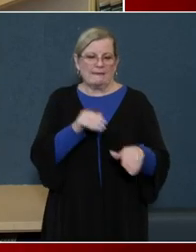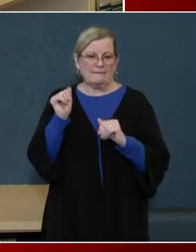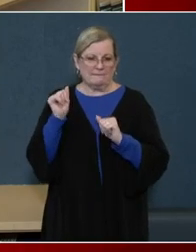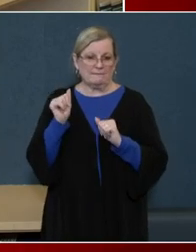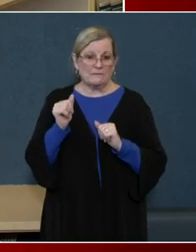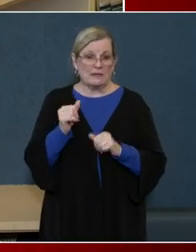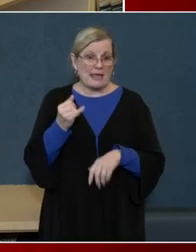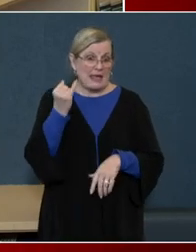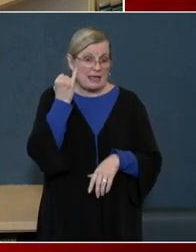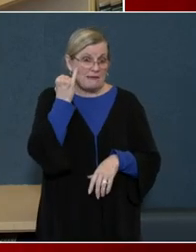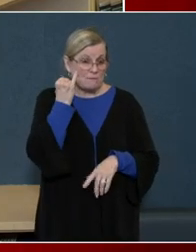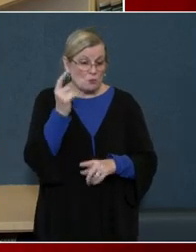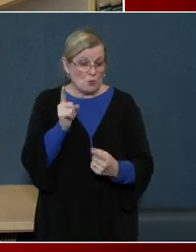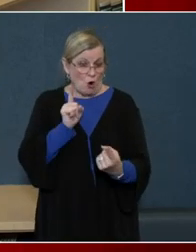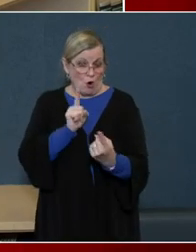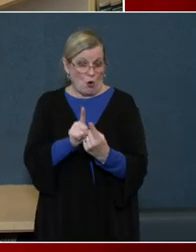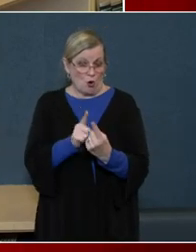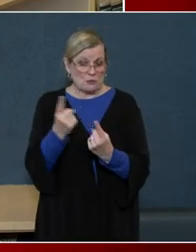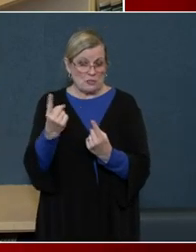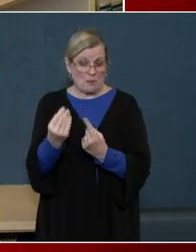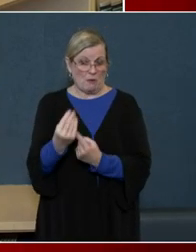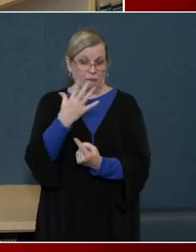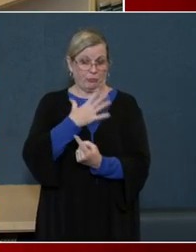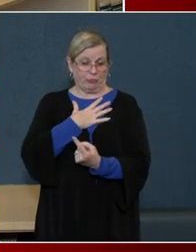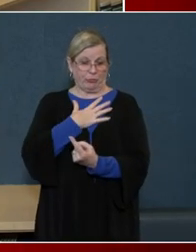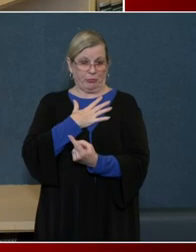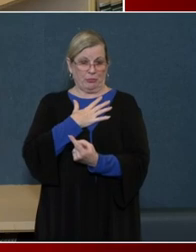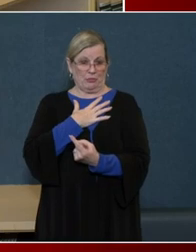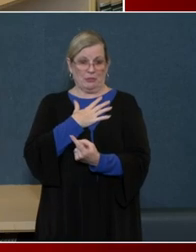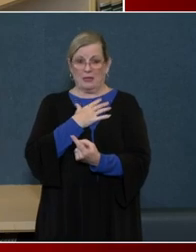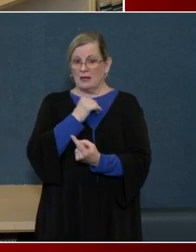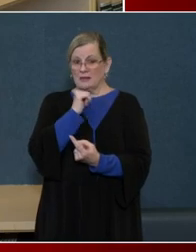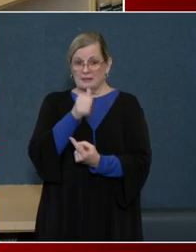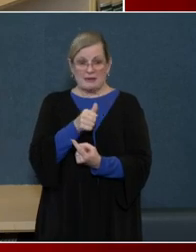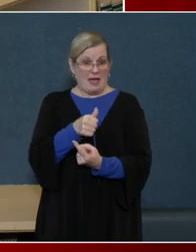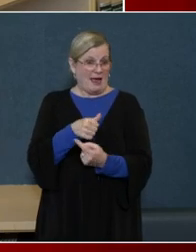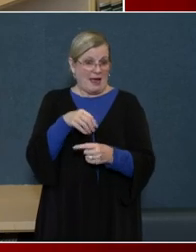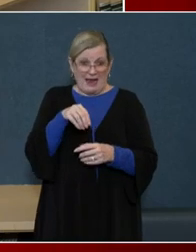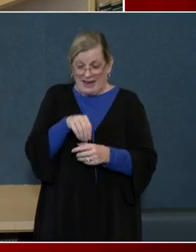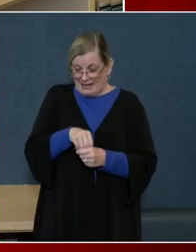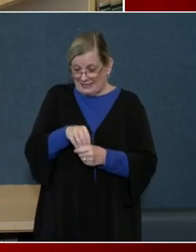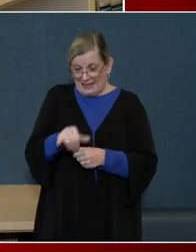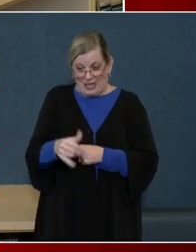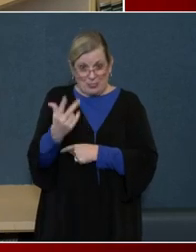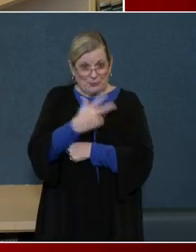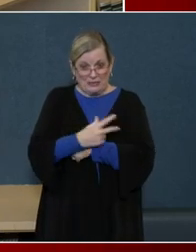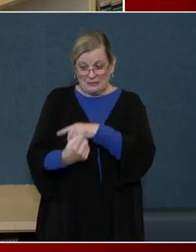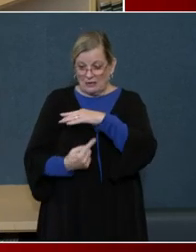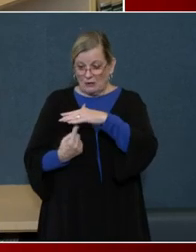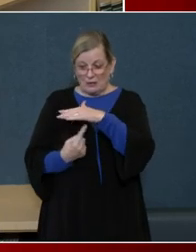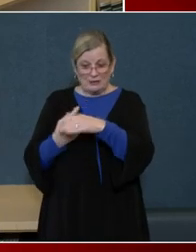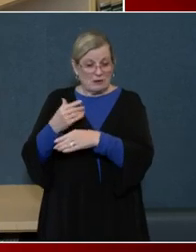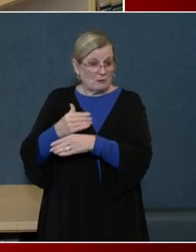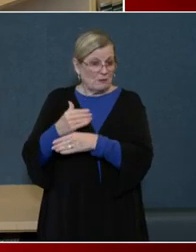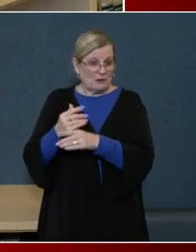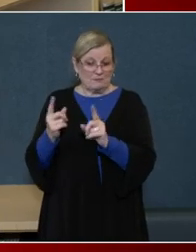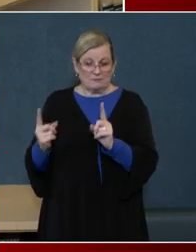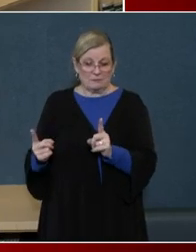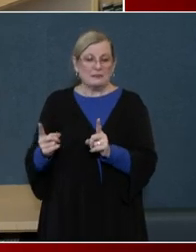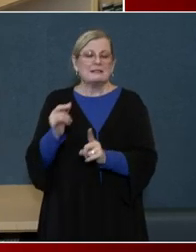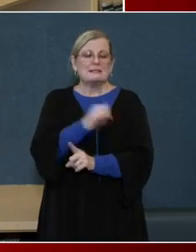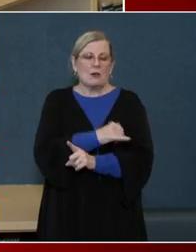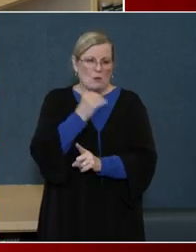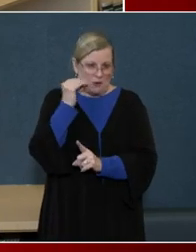been tested because it was not in that 3 to 5 day window, that you would remain home. And most importantly, we have always emphasized